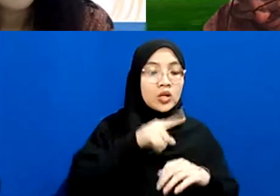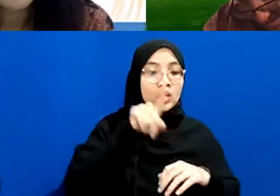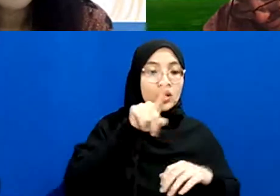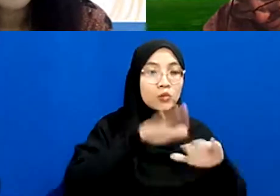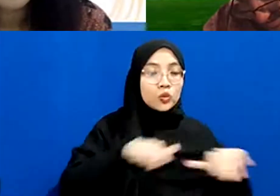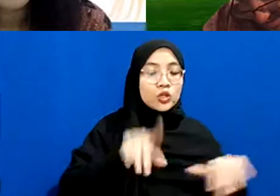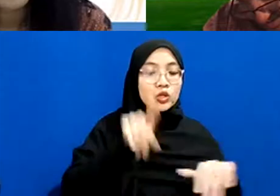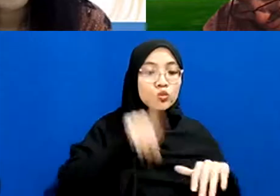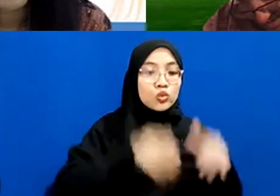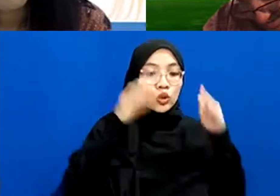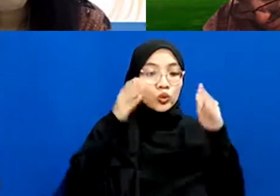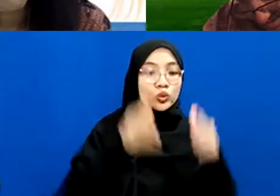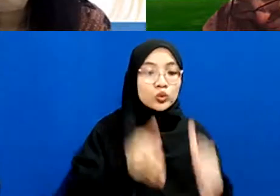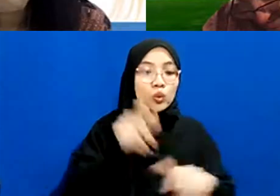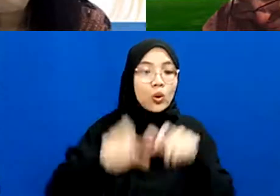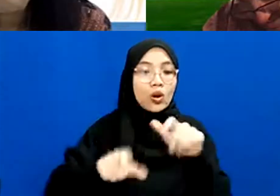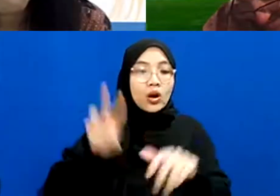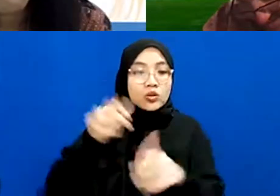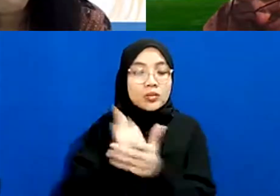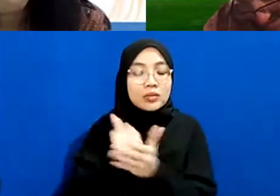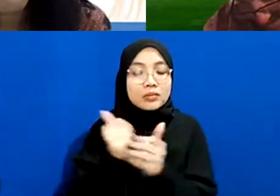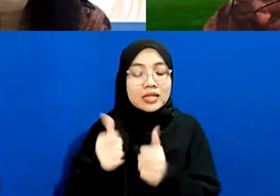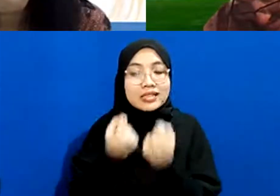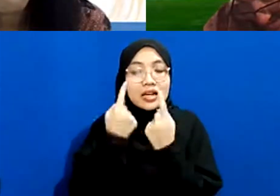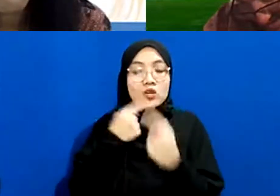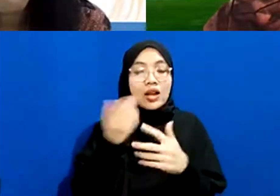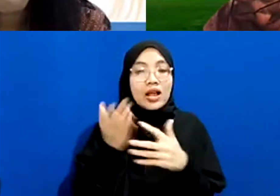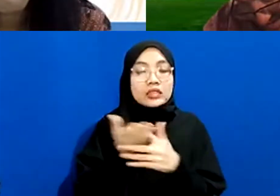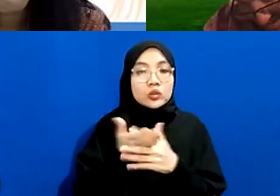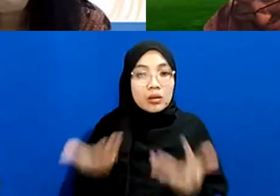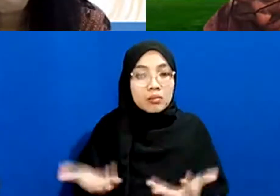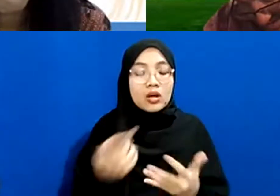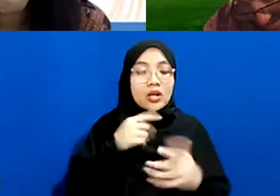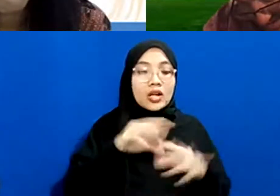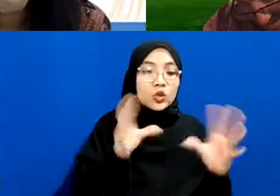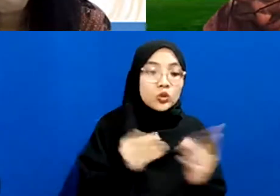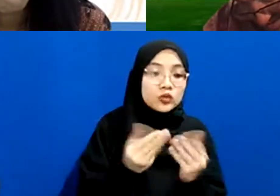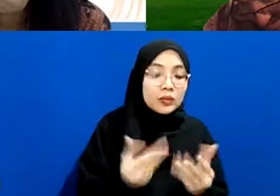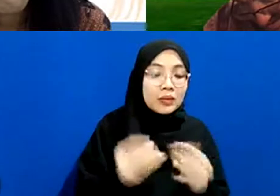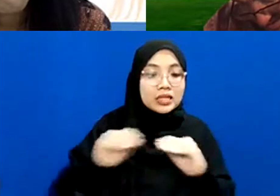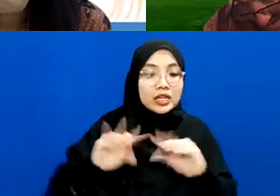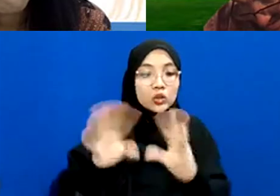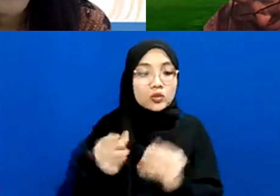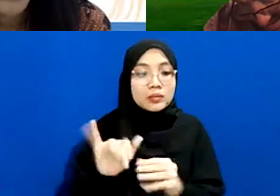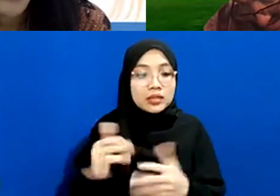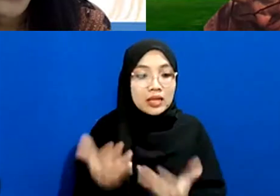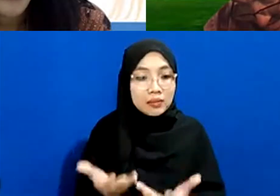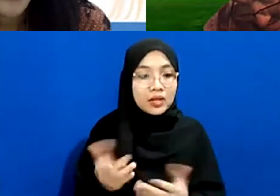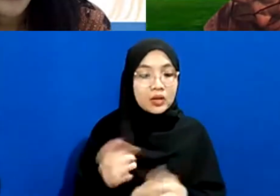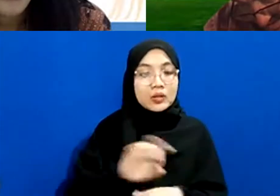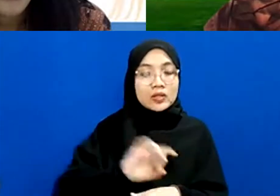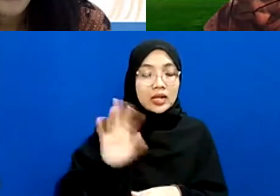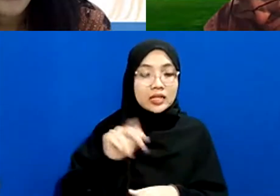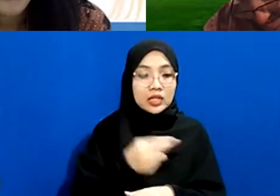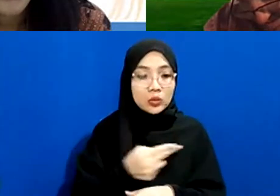access. So outside of Indonesia, it's otherwise known as a progressive and healthy concept. So